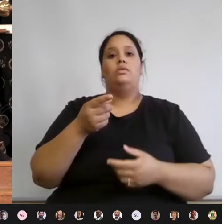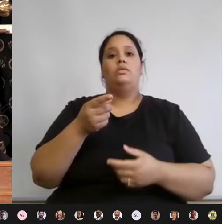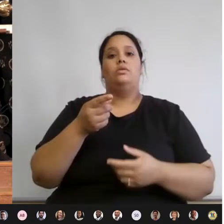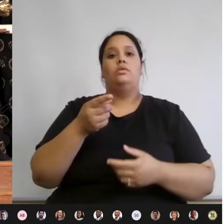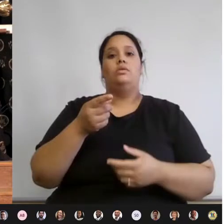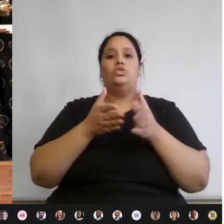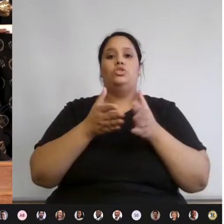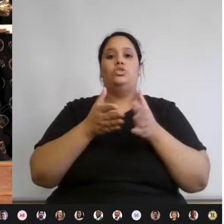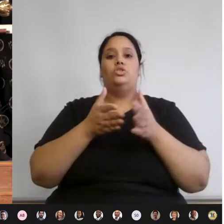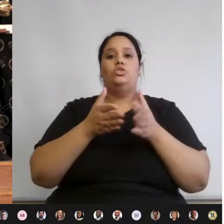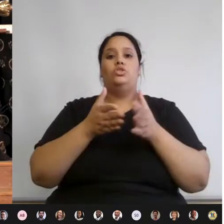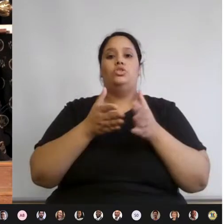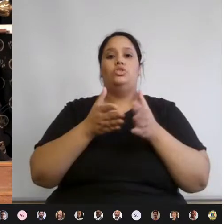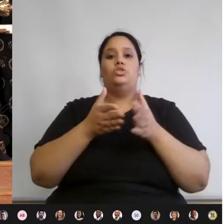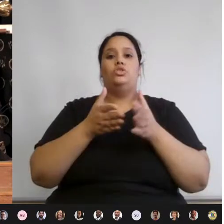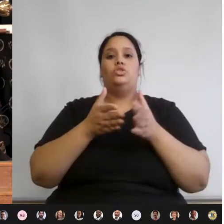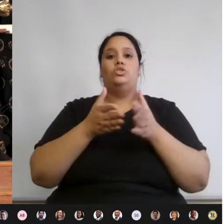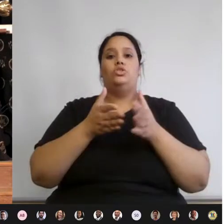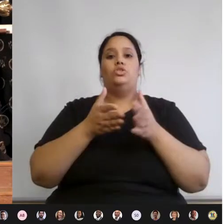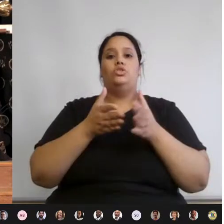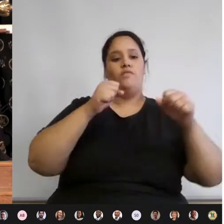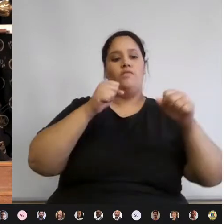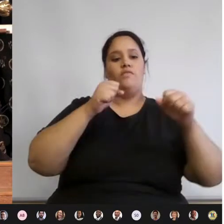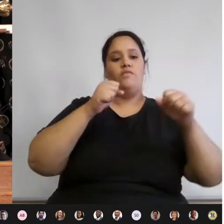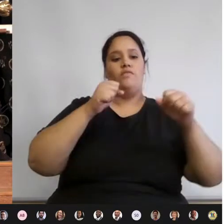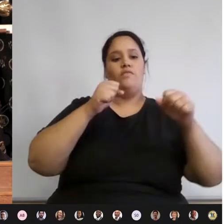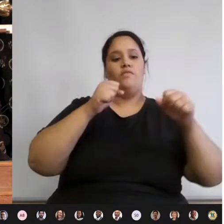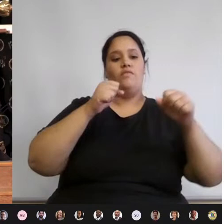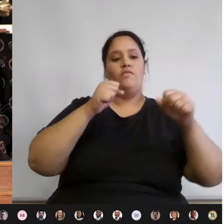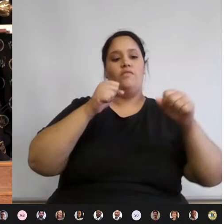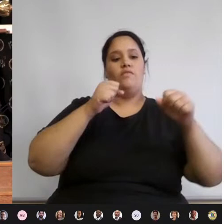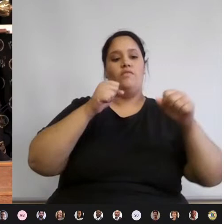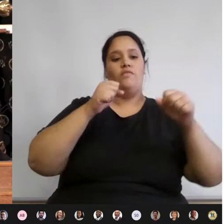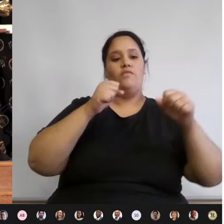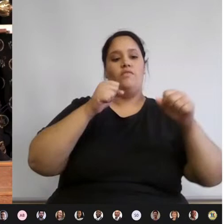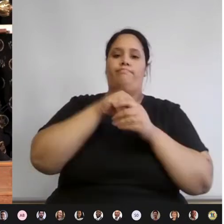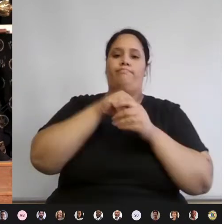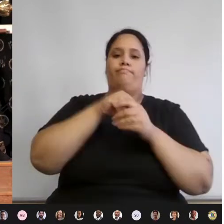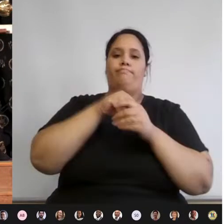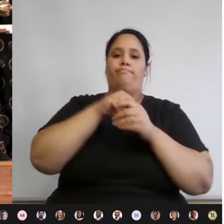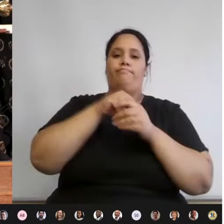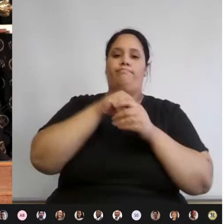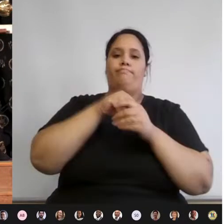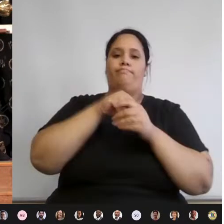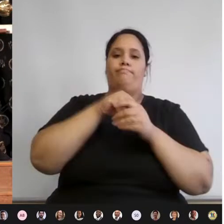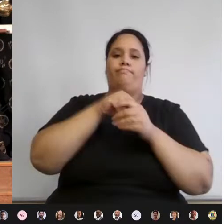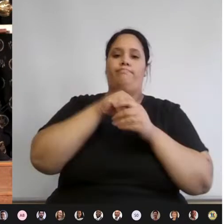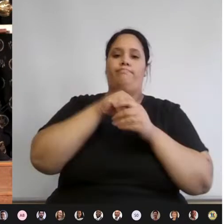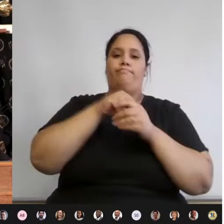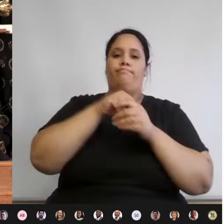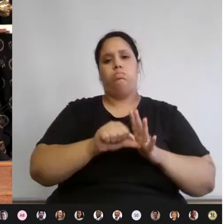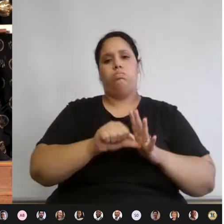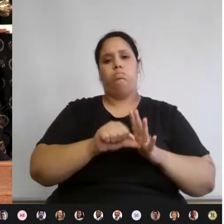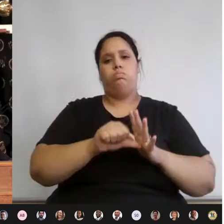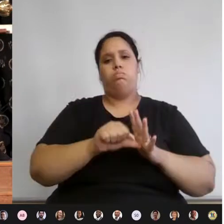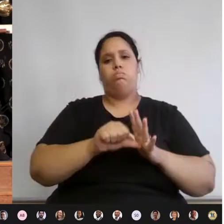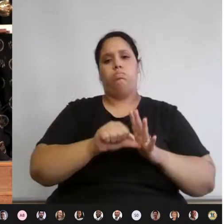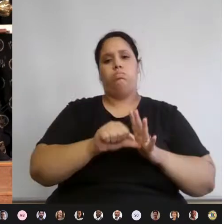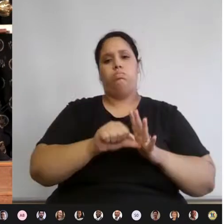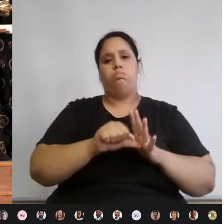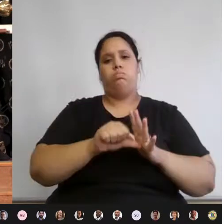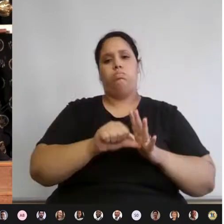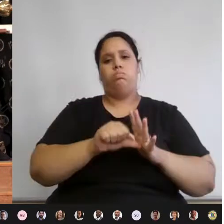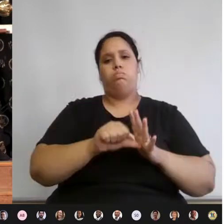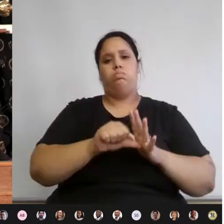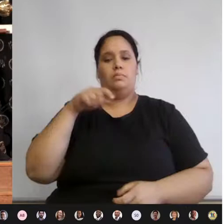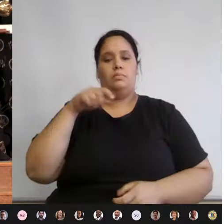has now been asked to act, thank you very much for stepping up at this moment when safety is such a key priority for us. We need to make